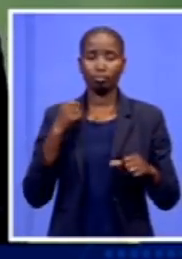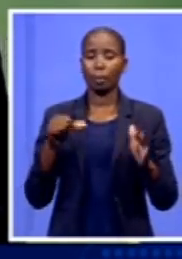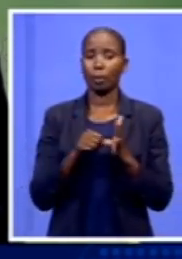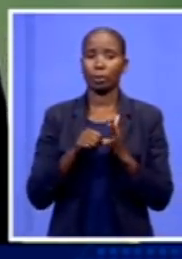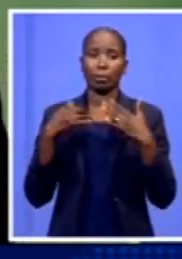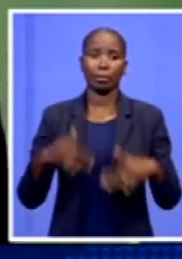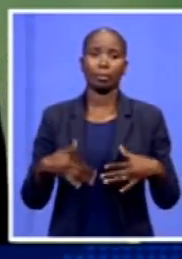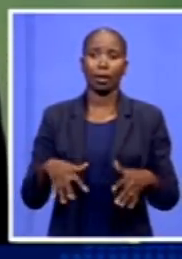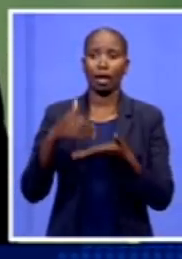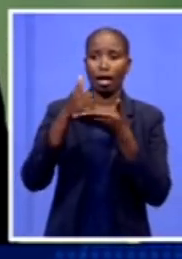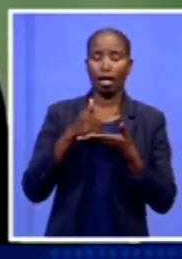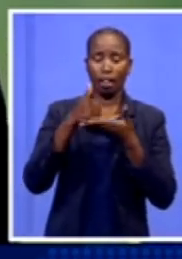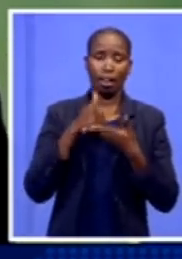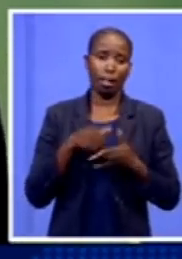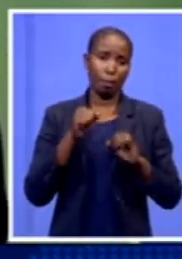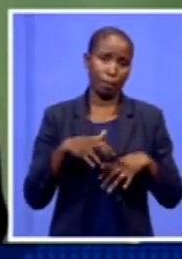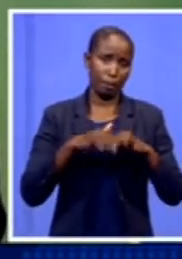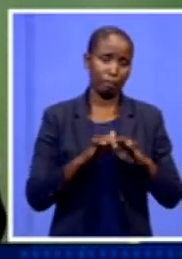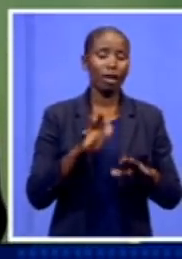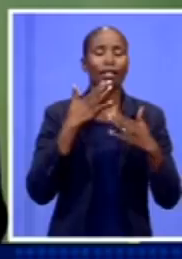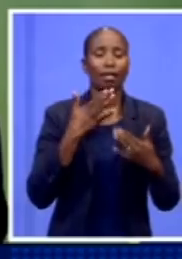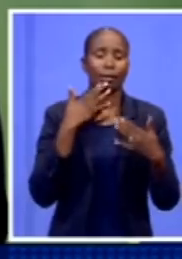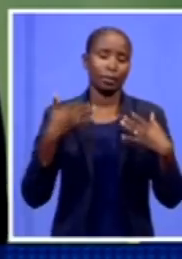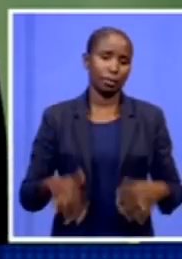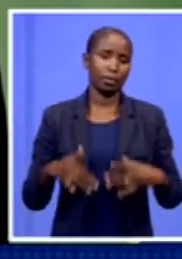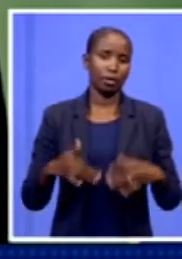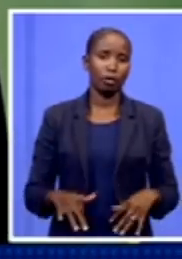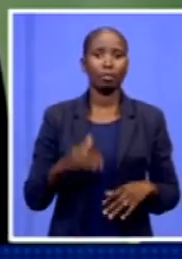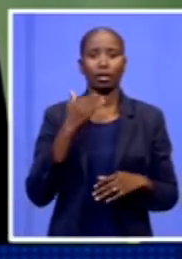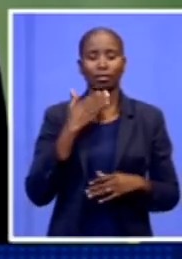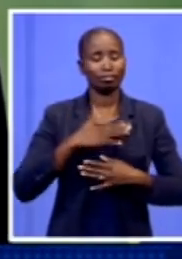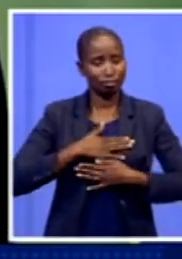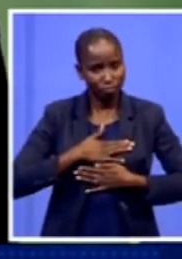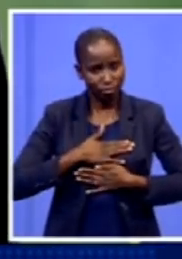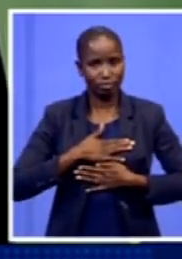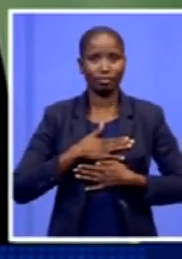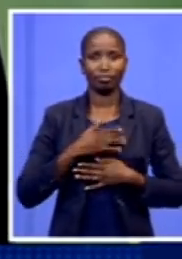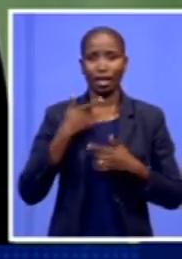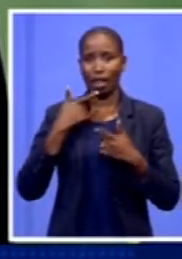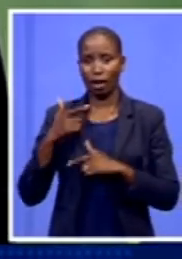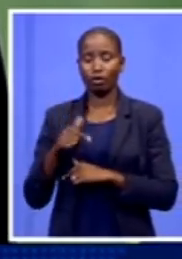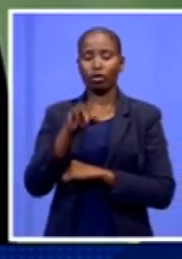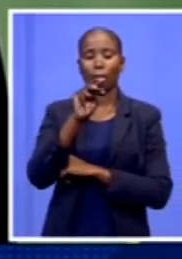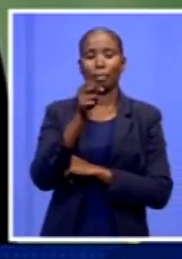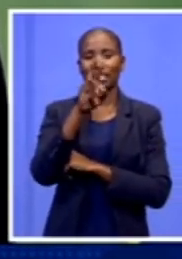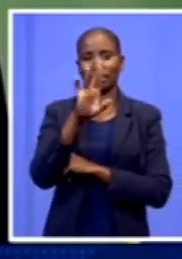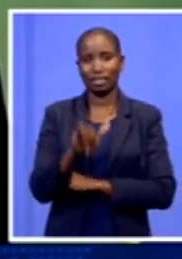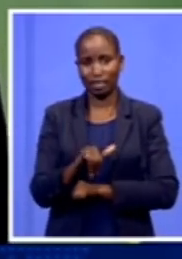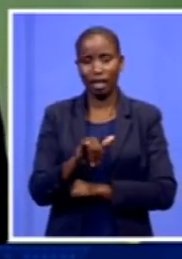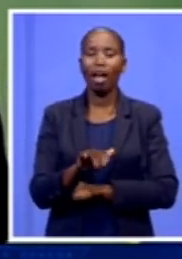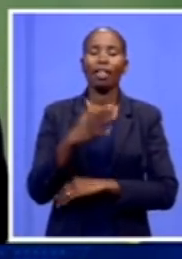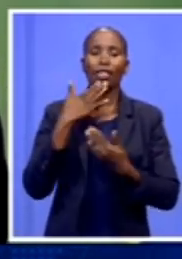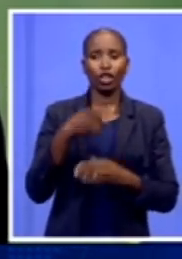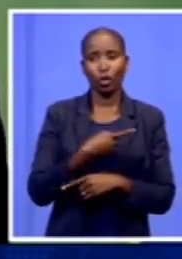say thank you so much. Merci beaucoup. And thank you all, and we look forward to working with all of